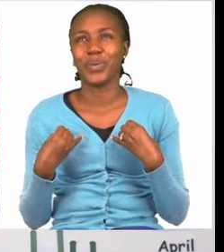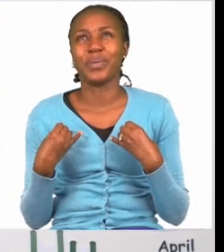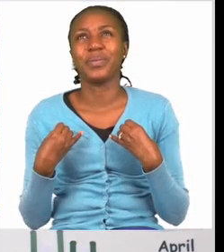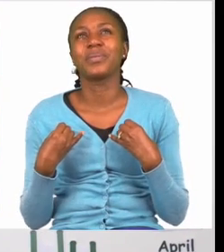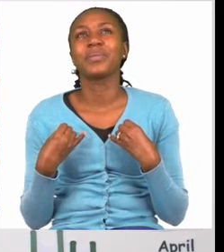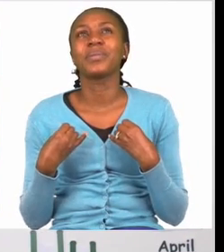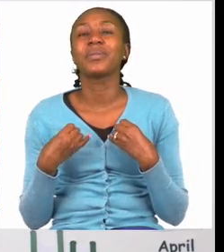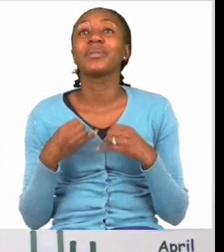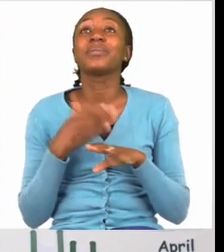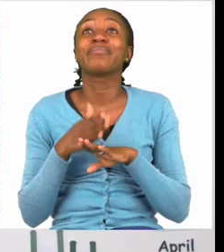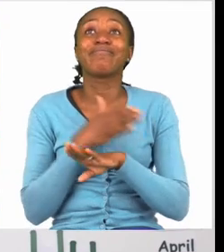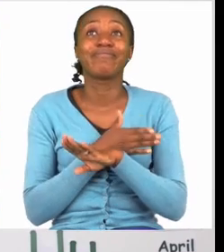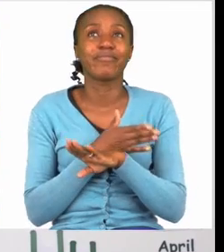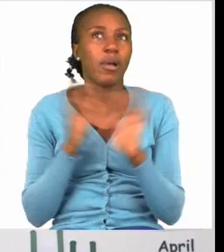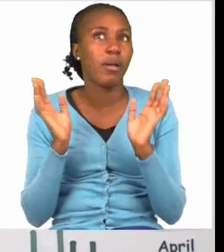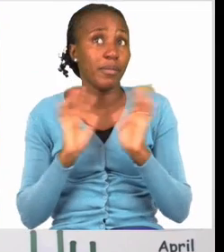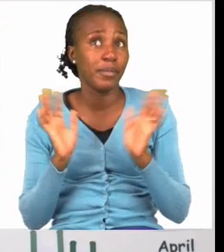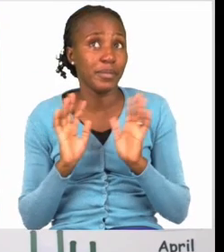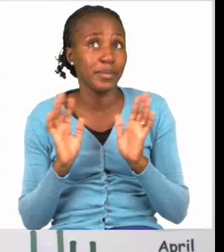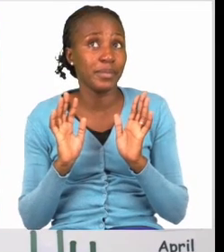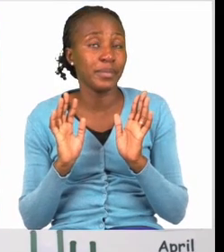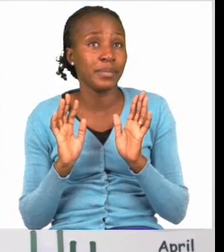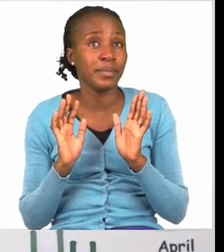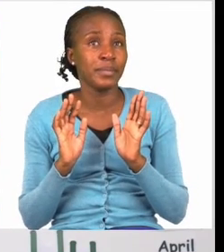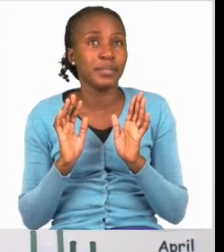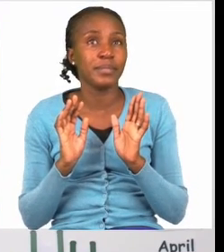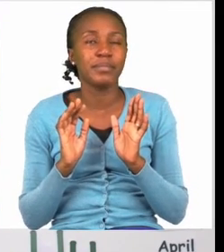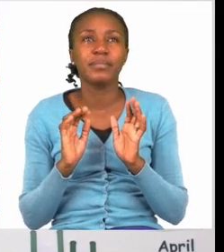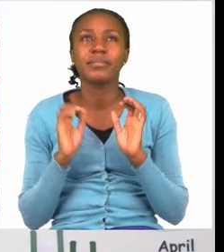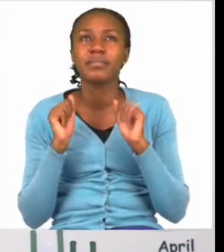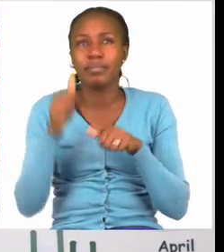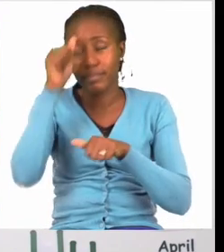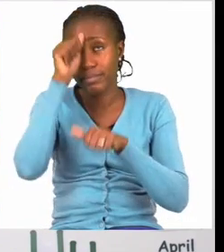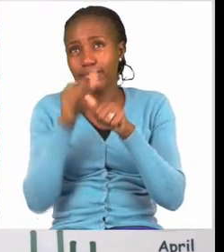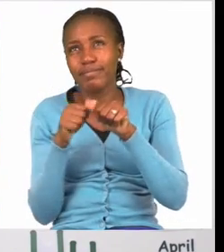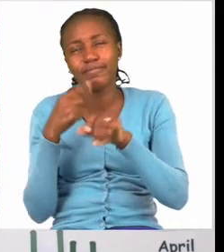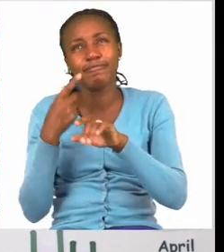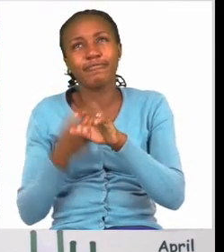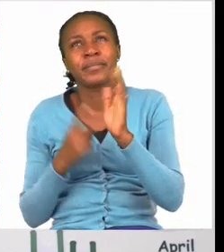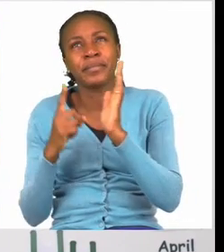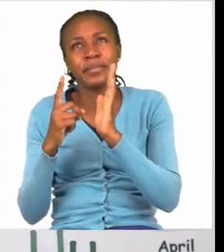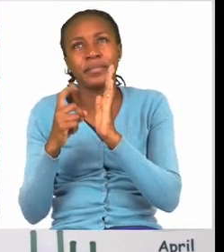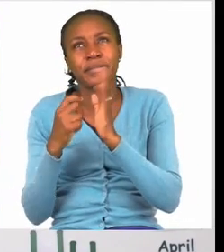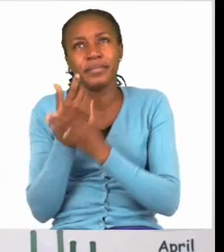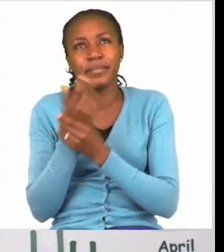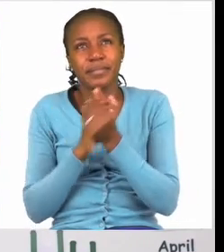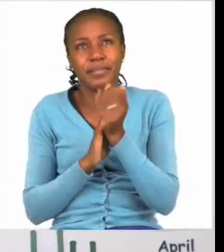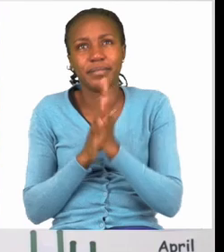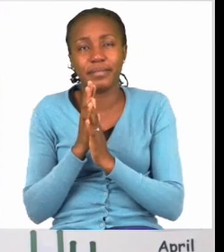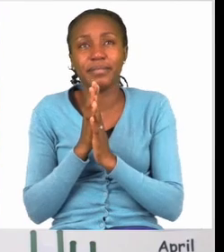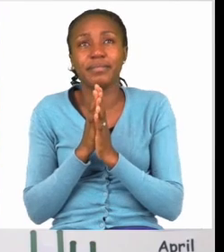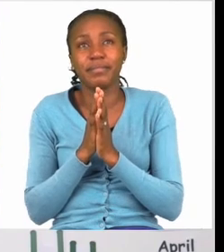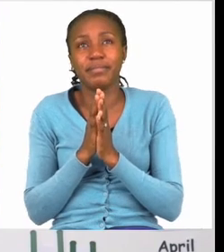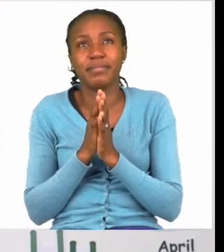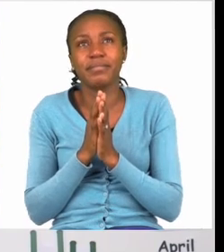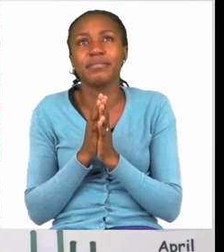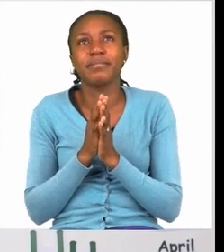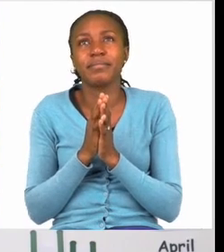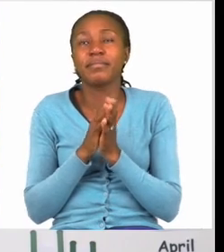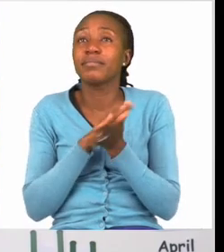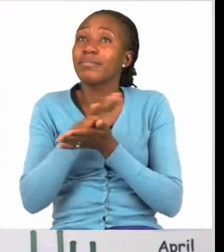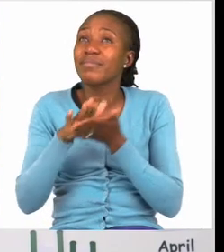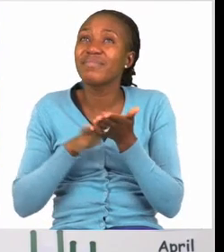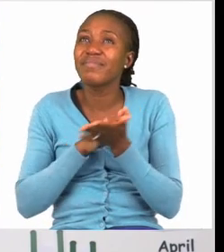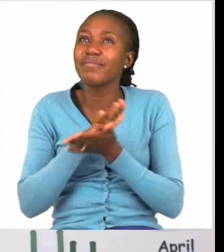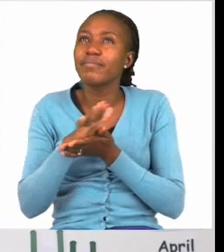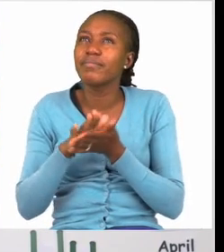Now, before we say goodbye, we have to remember to sanitize. Now, remember everyone,